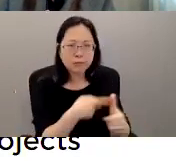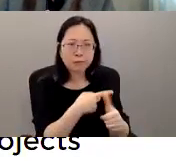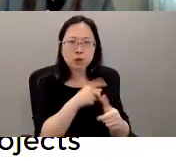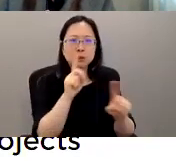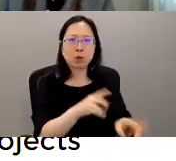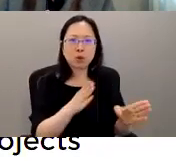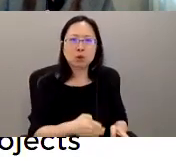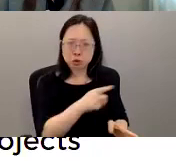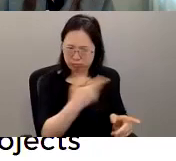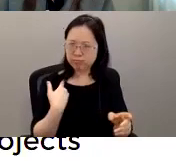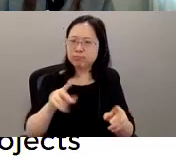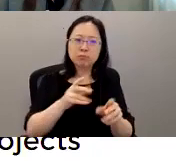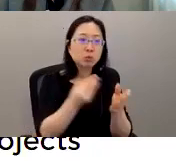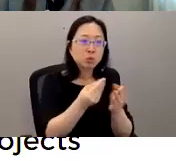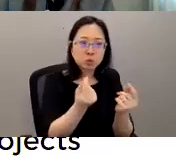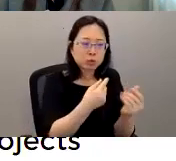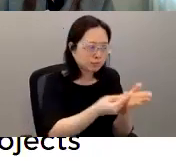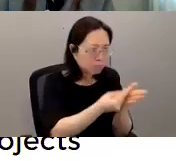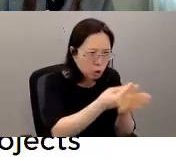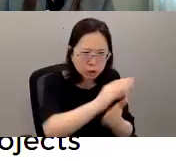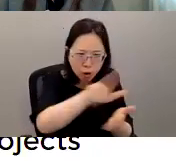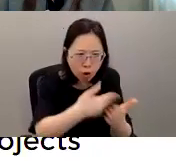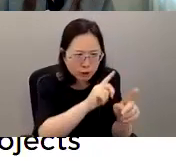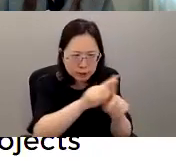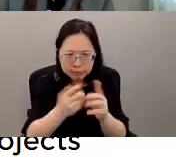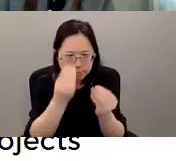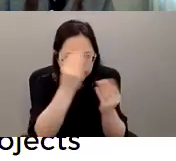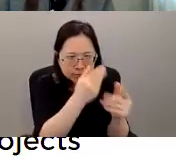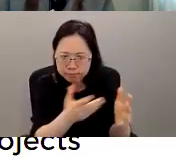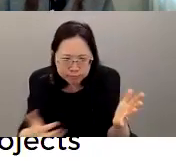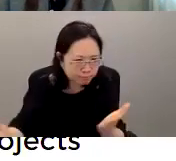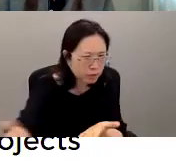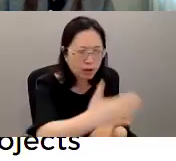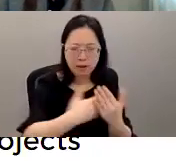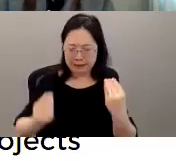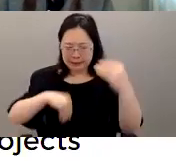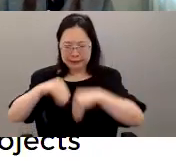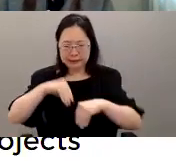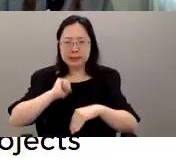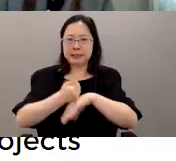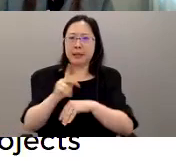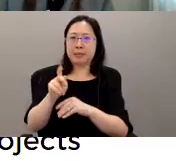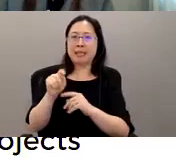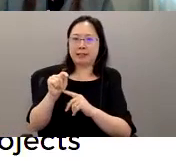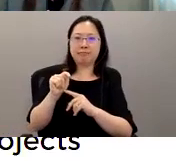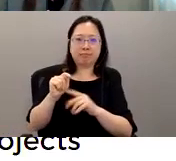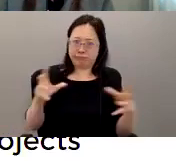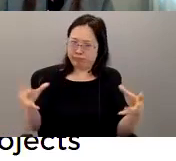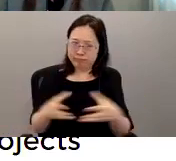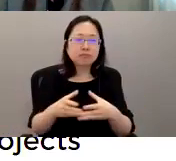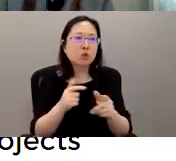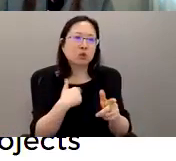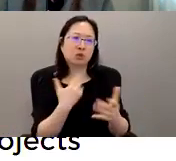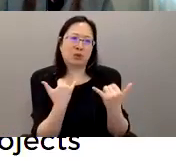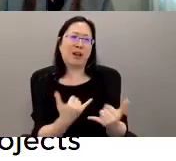the bags, gathered all of the resource, and put all of the kits together for both of these grants. Susan, without